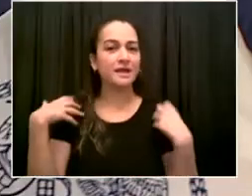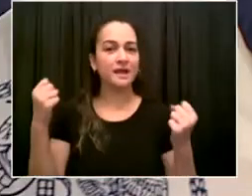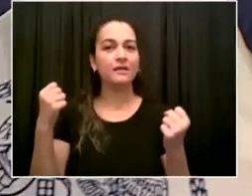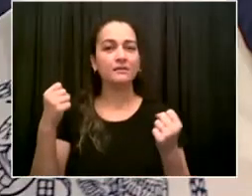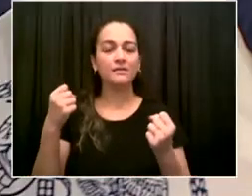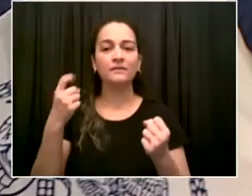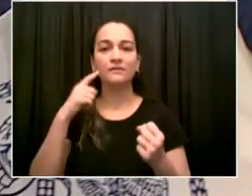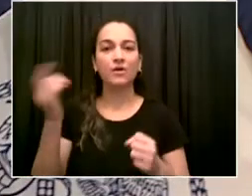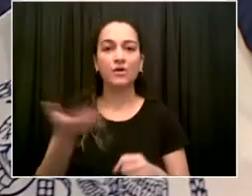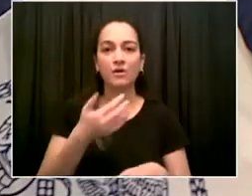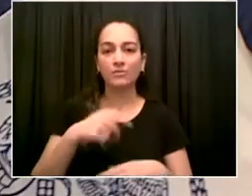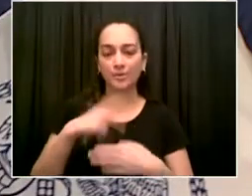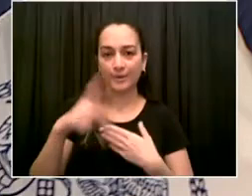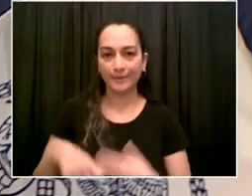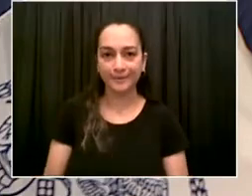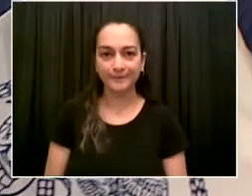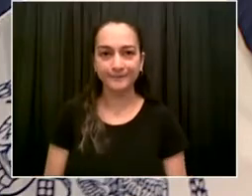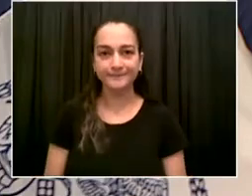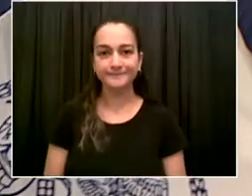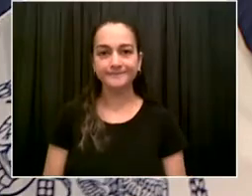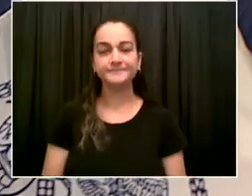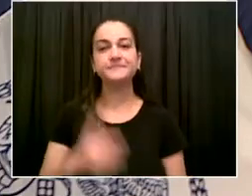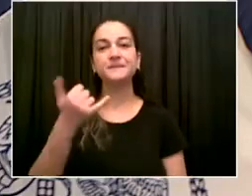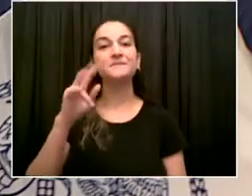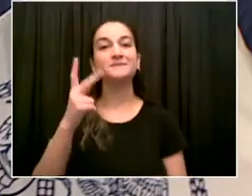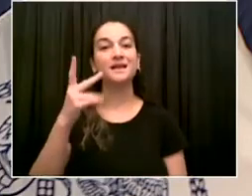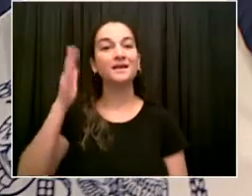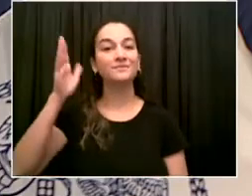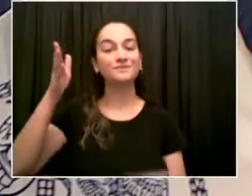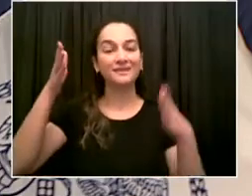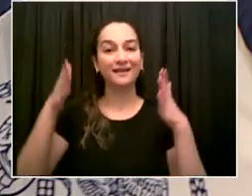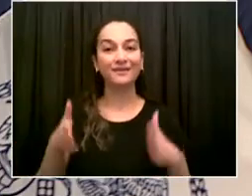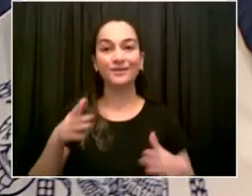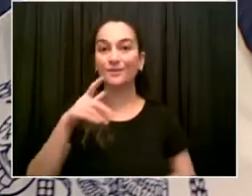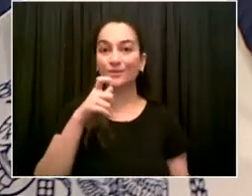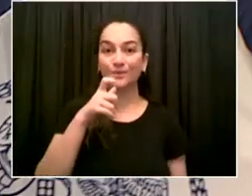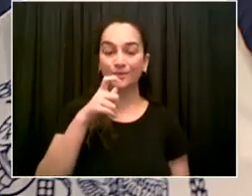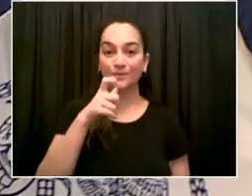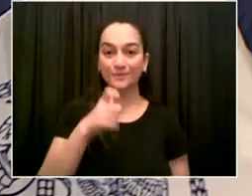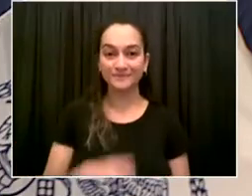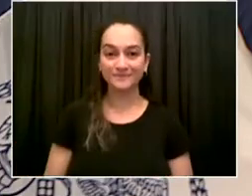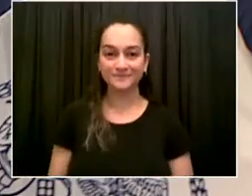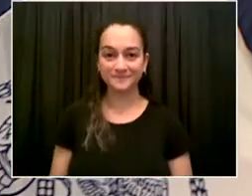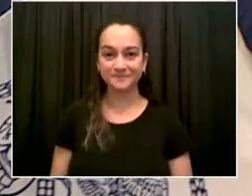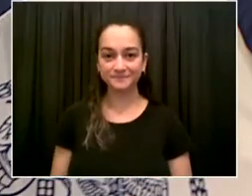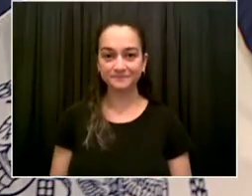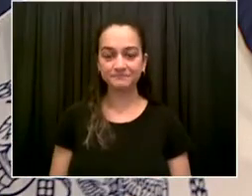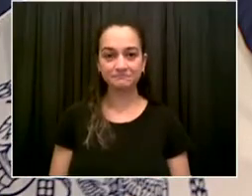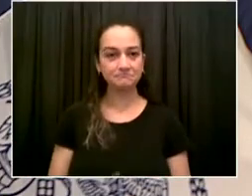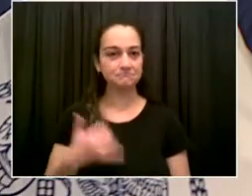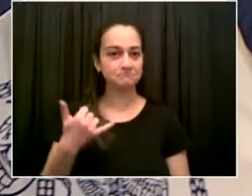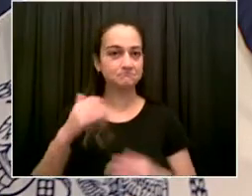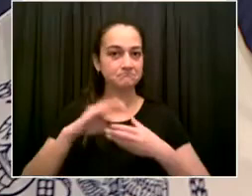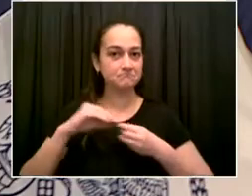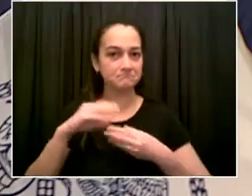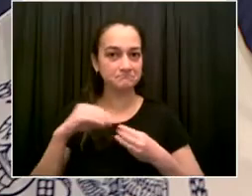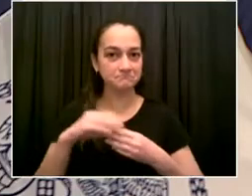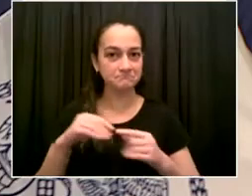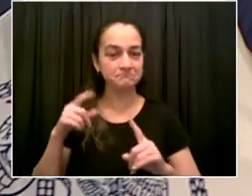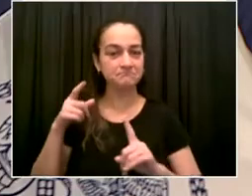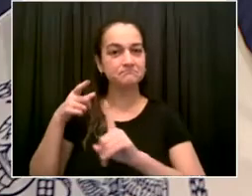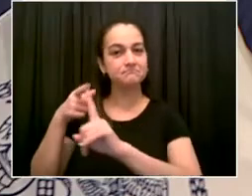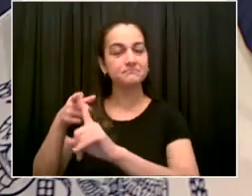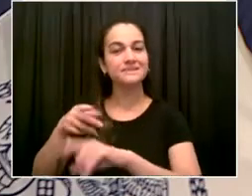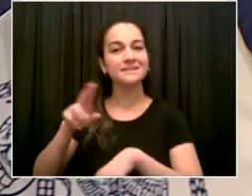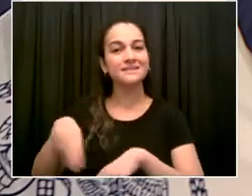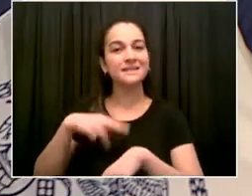leaders in the really intense effort that we've seen in recent years. A lot of it started right